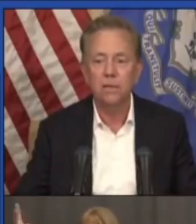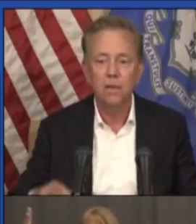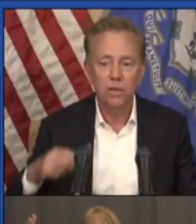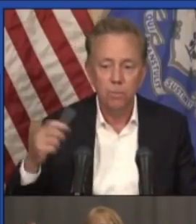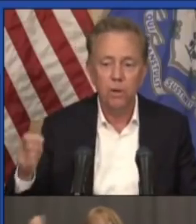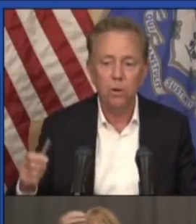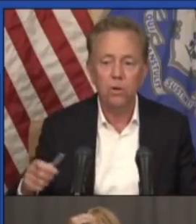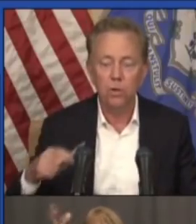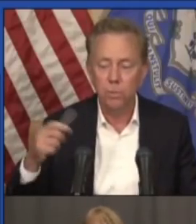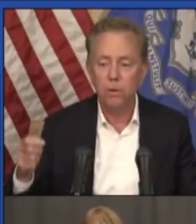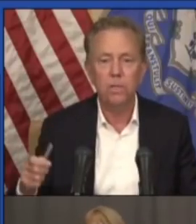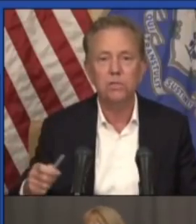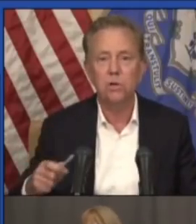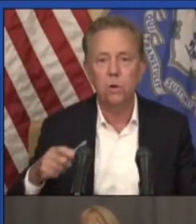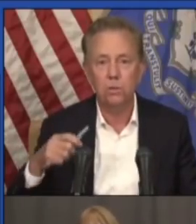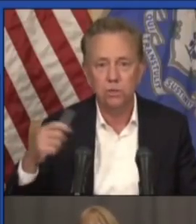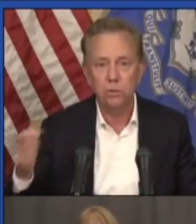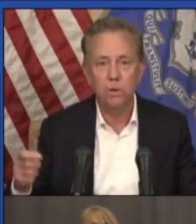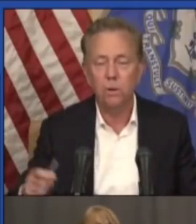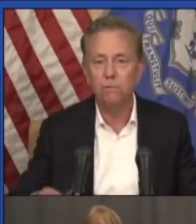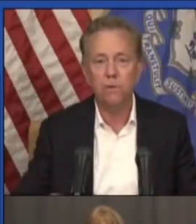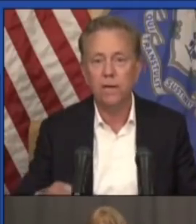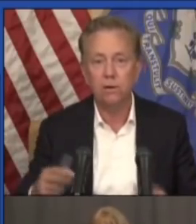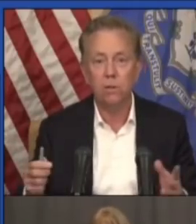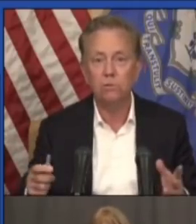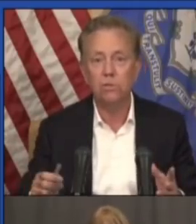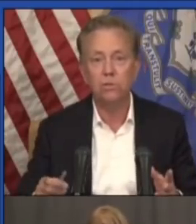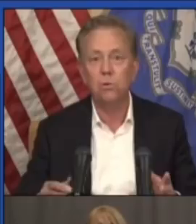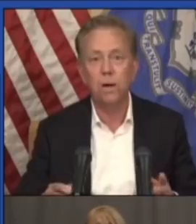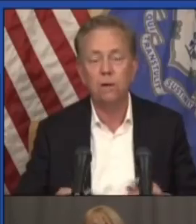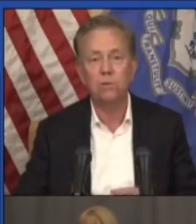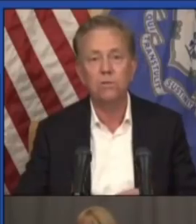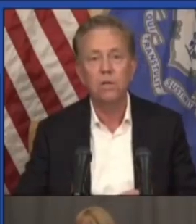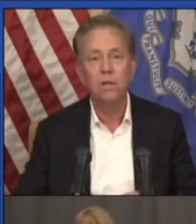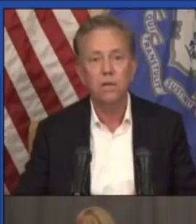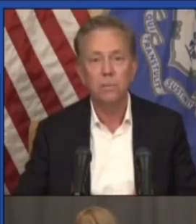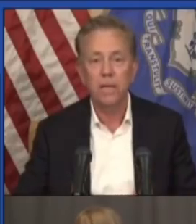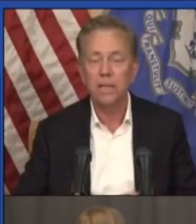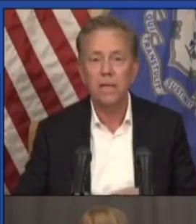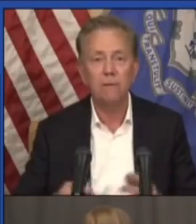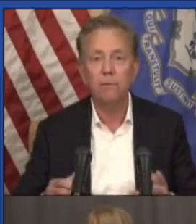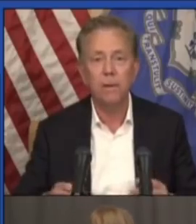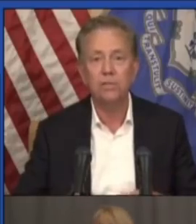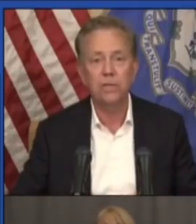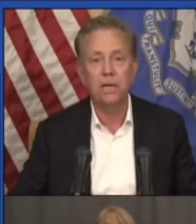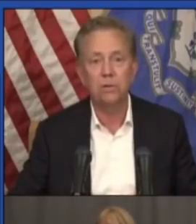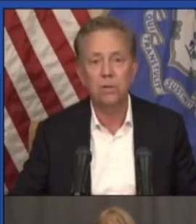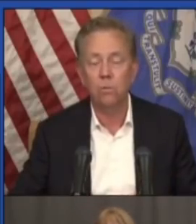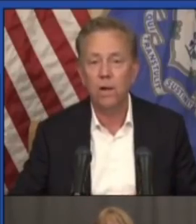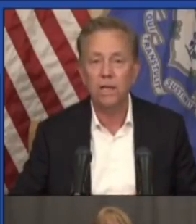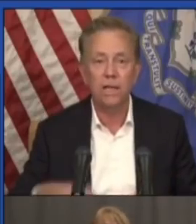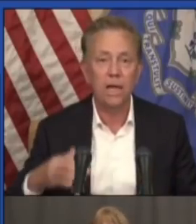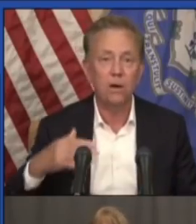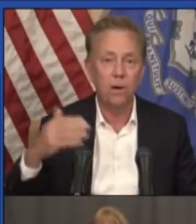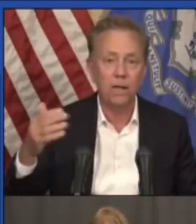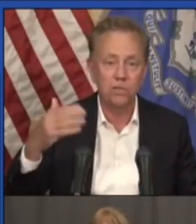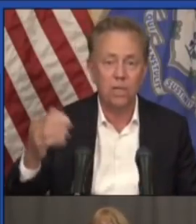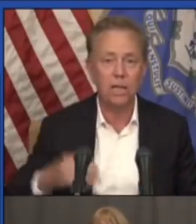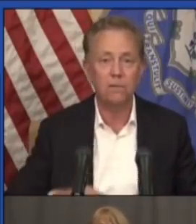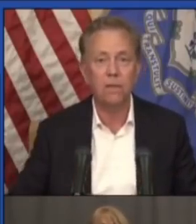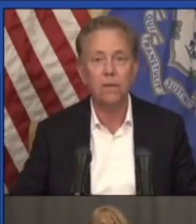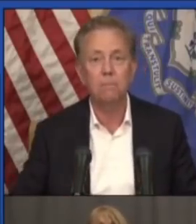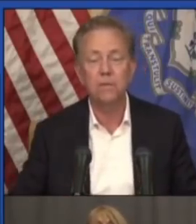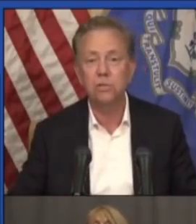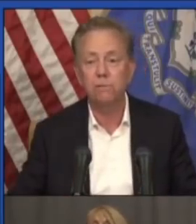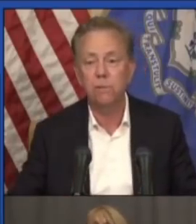And you've been on these calls. You've been on for now close to 2 hours. You've been getting the information out in a way that counteracts a